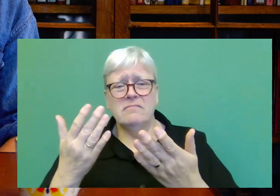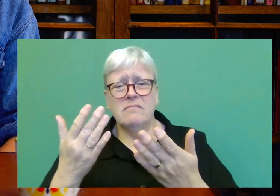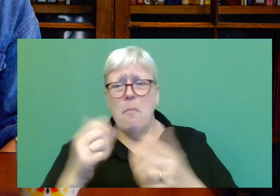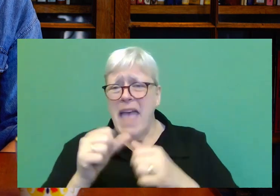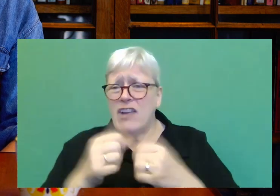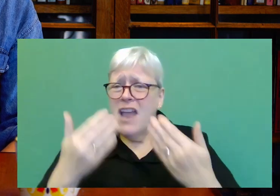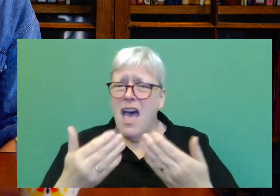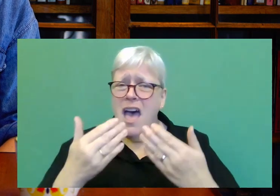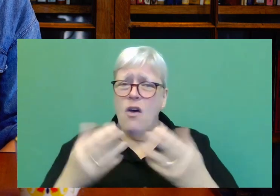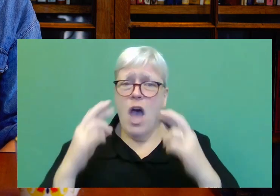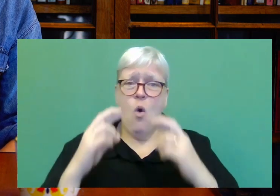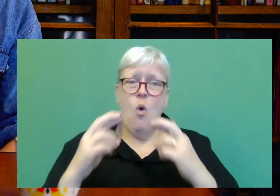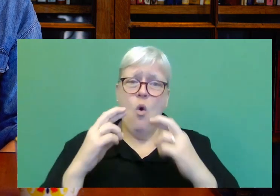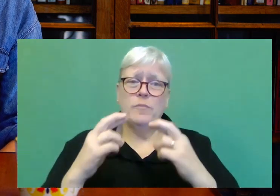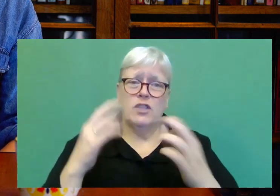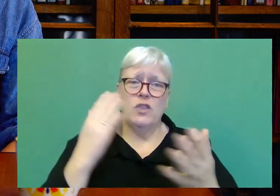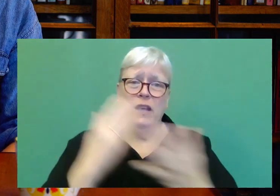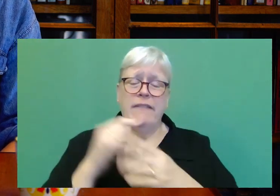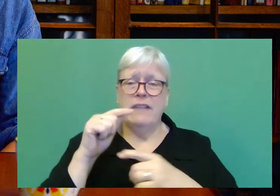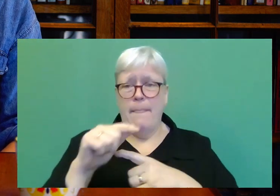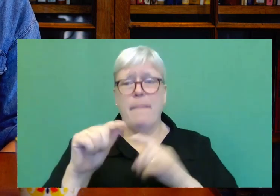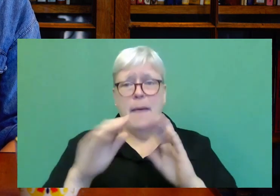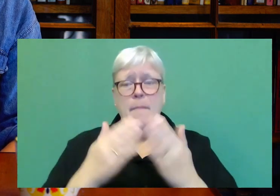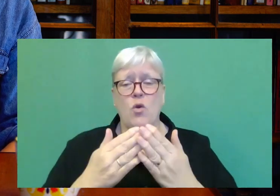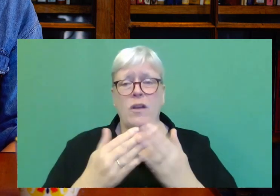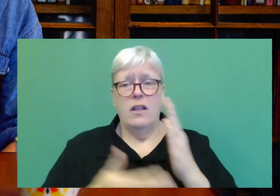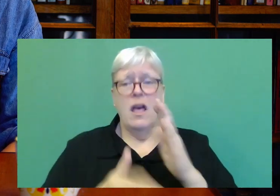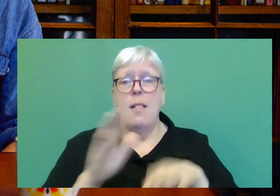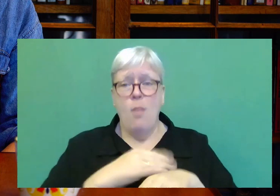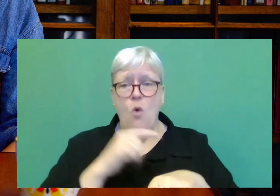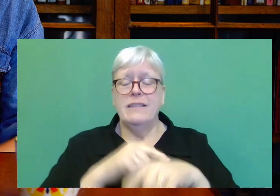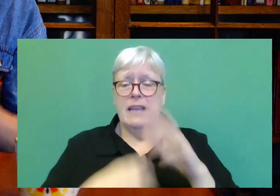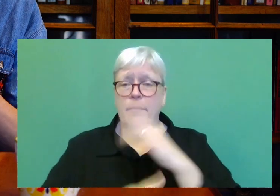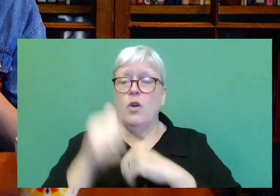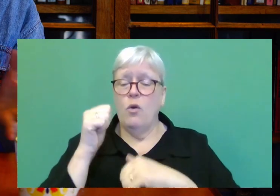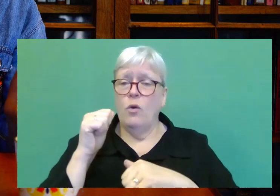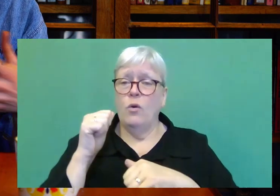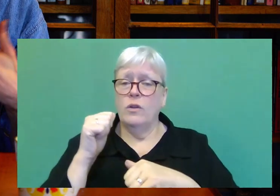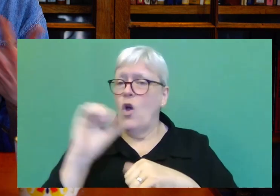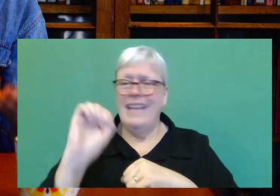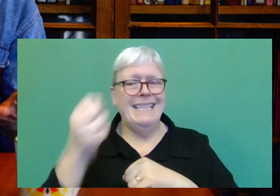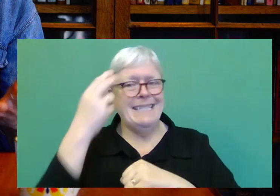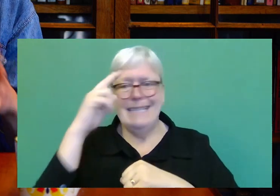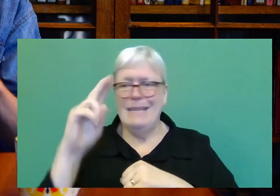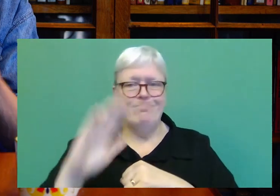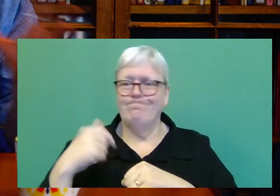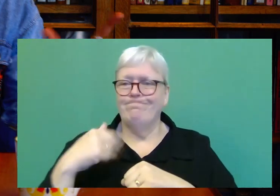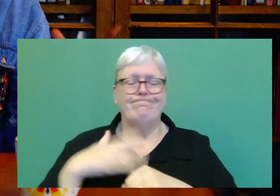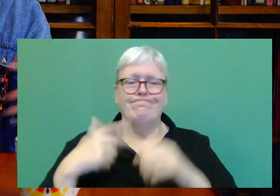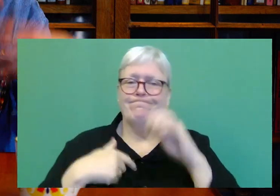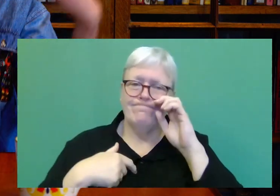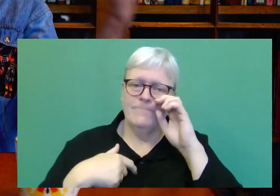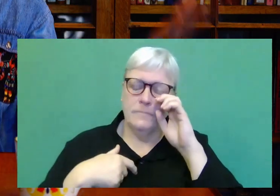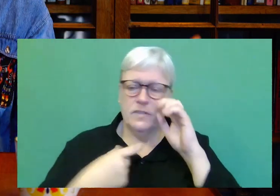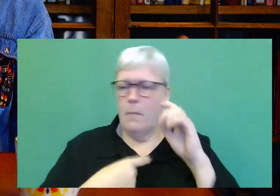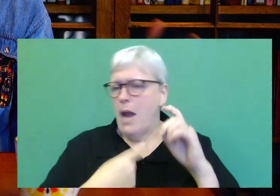with that book, and that was a long time ago it was published, but it wasn't originally published under his name. Because they didn't want, I don't know if that was a personal choice or they didn't